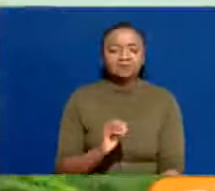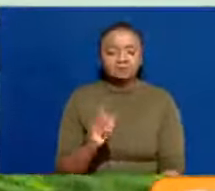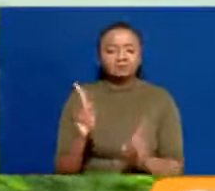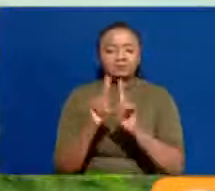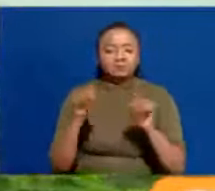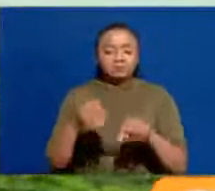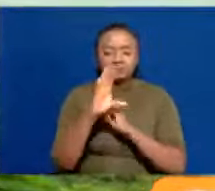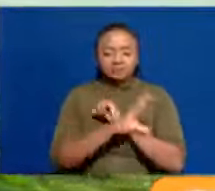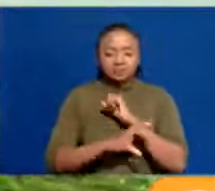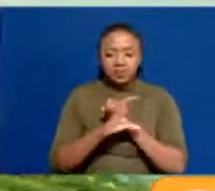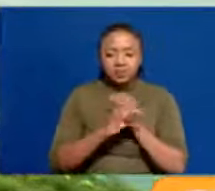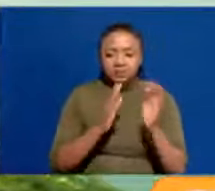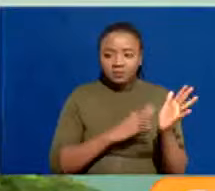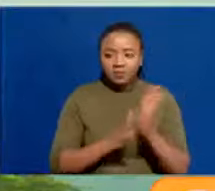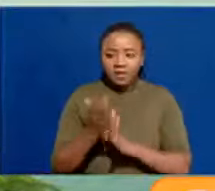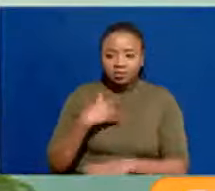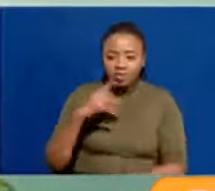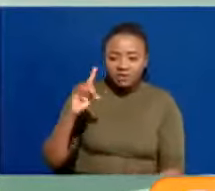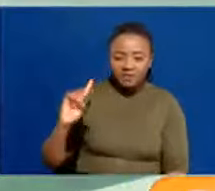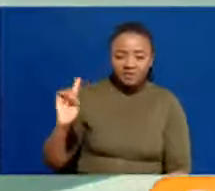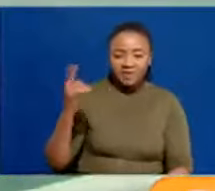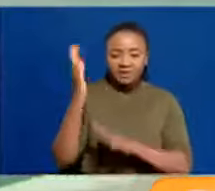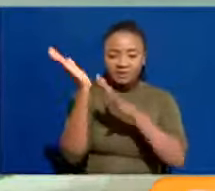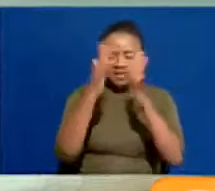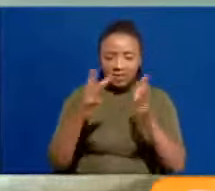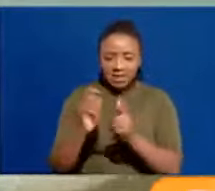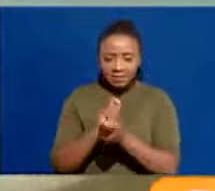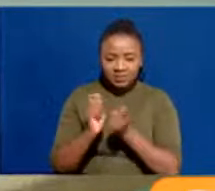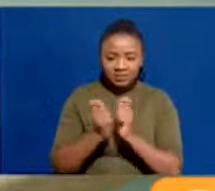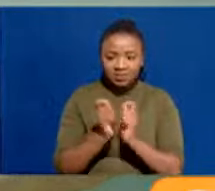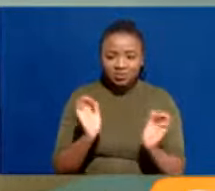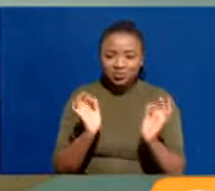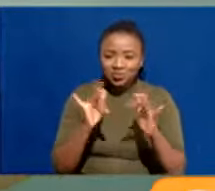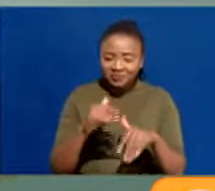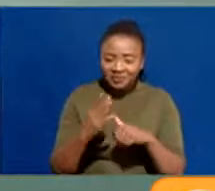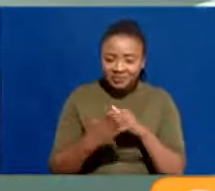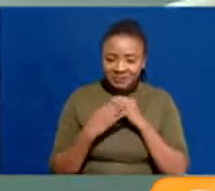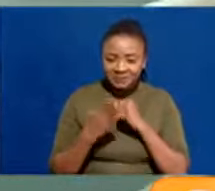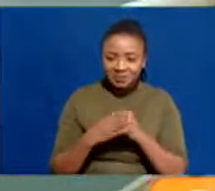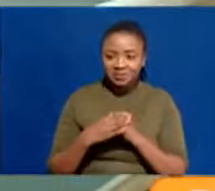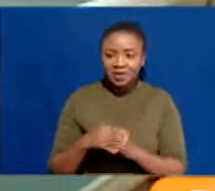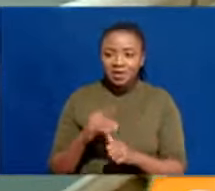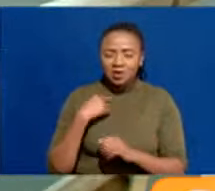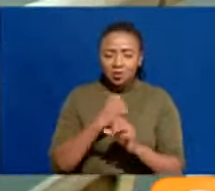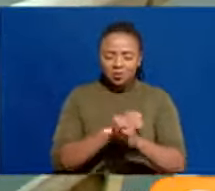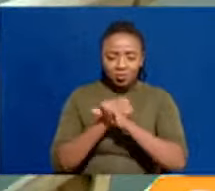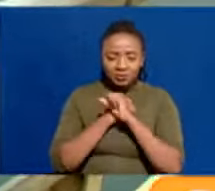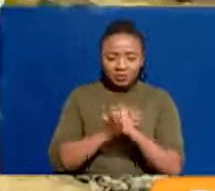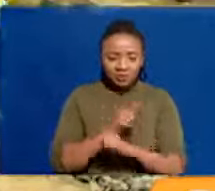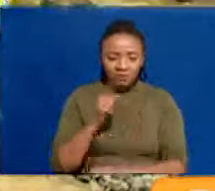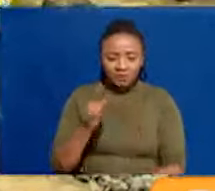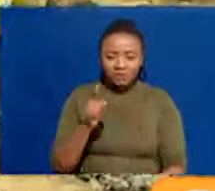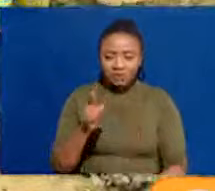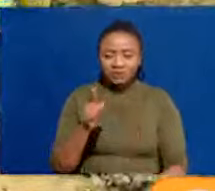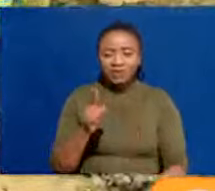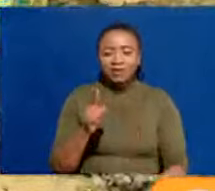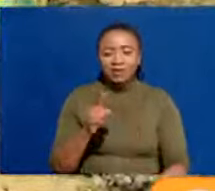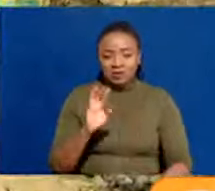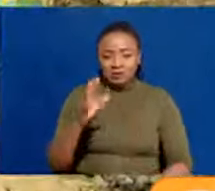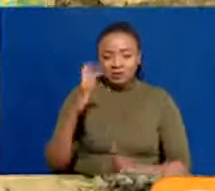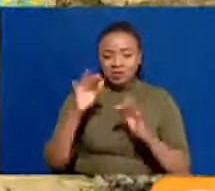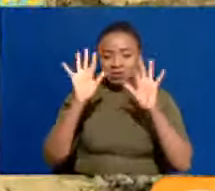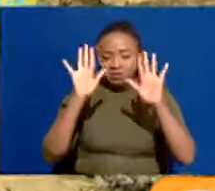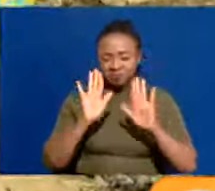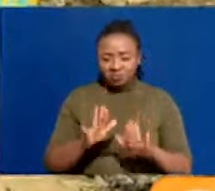country gears up to host the first climate change conference in September, preserving mangroves is of utmost importance for